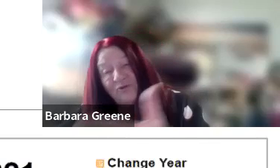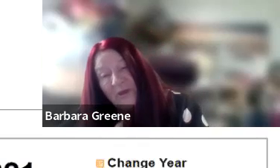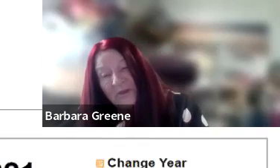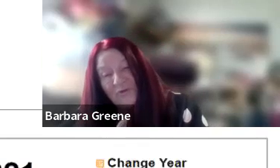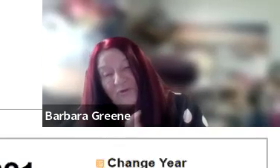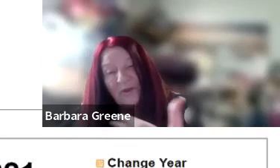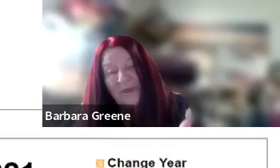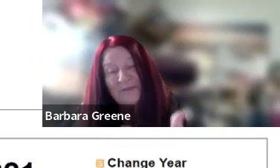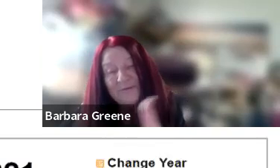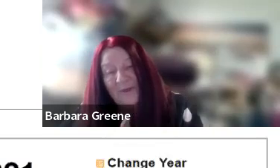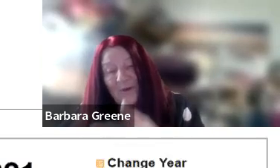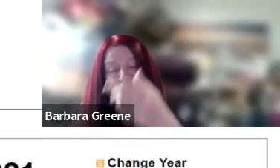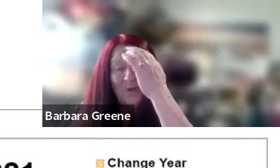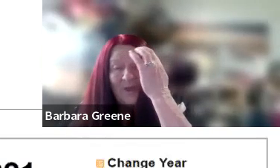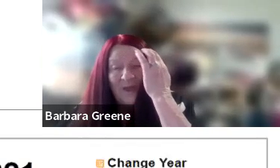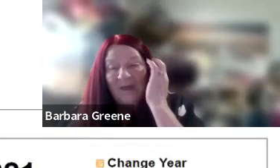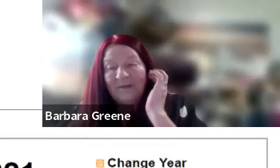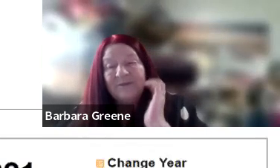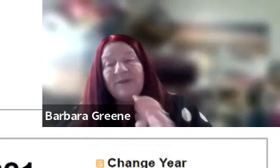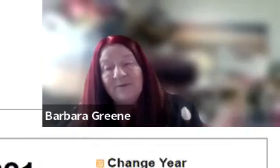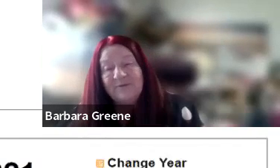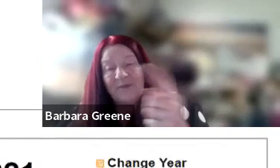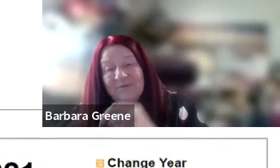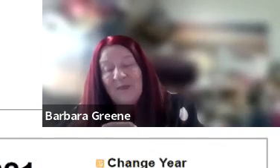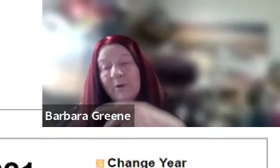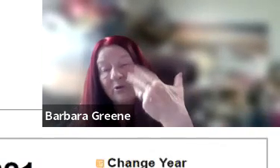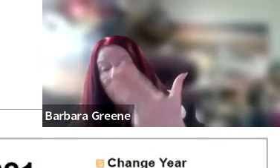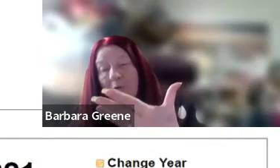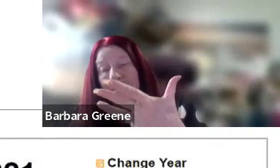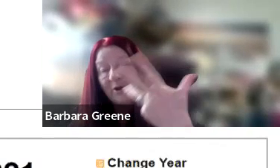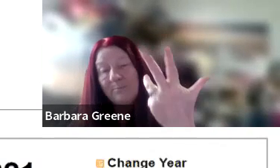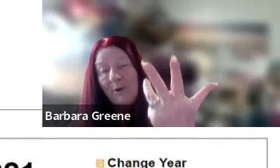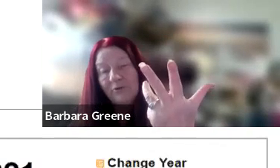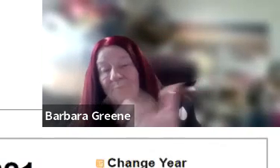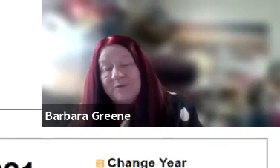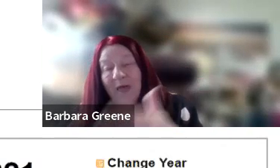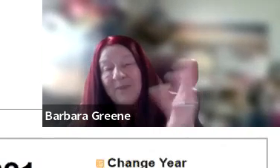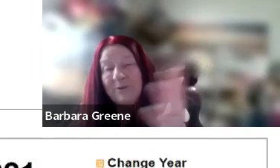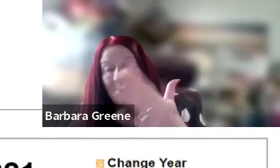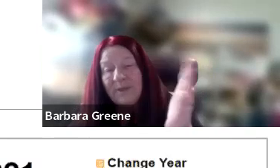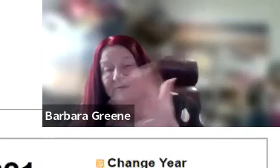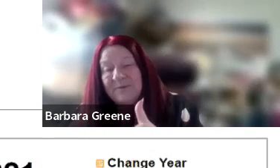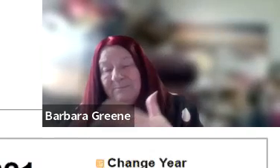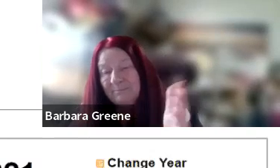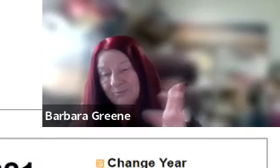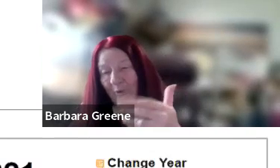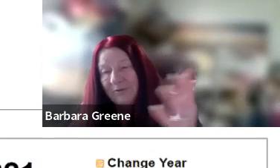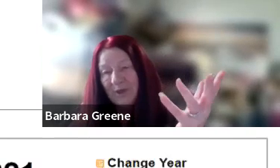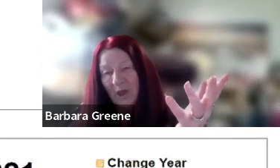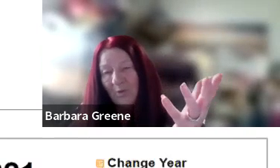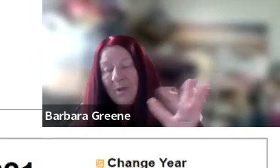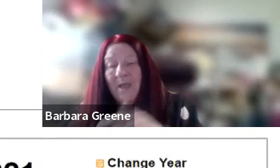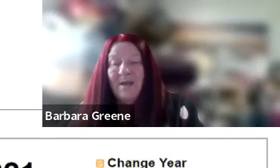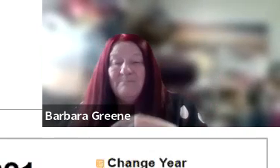that has changed. And so it tells us that we're growing in our partnerships. Not that we don't have some